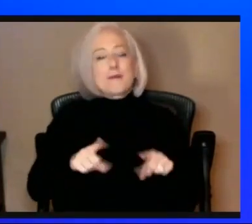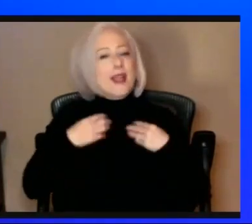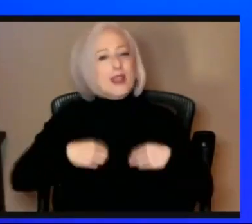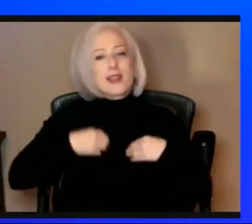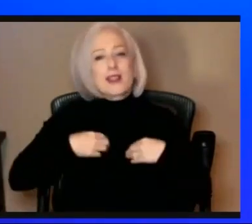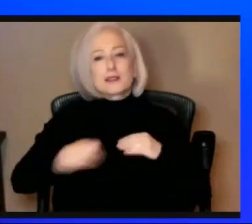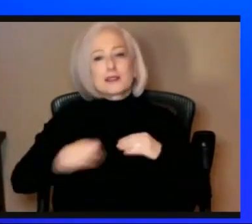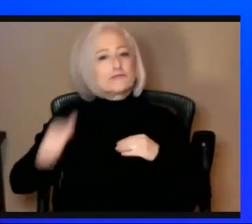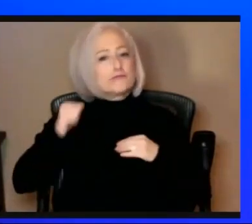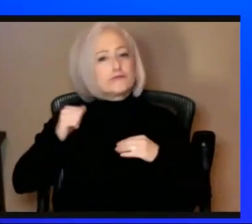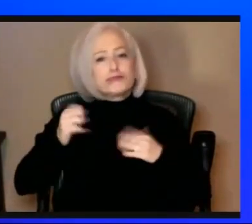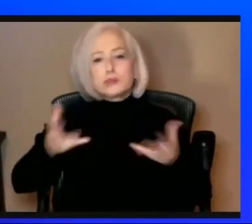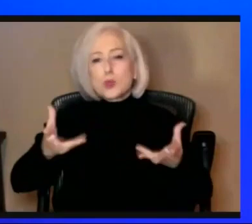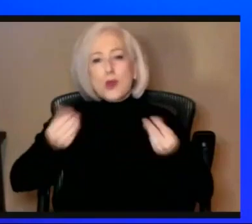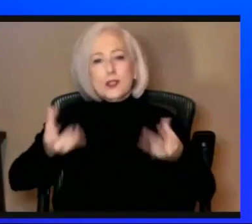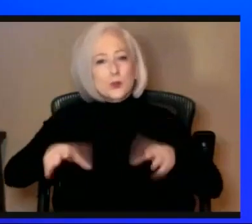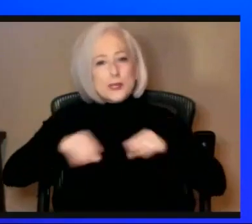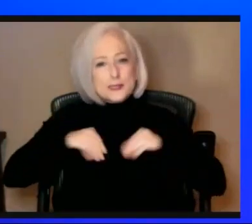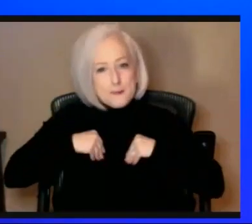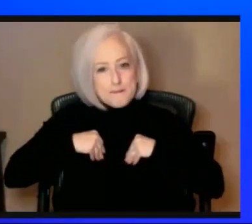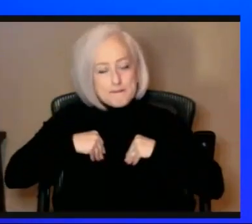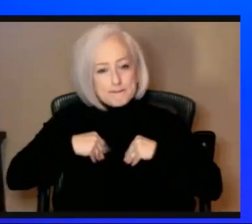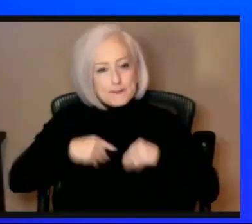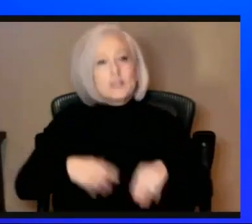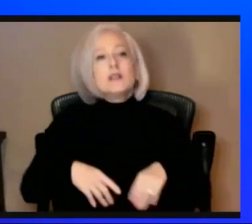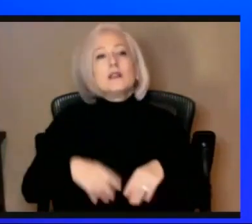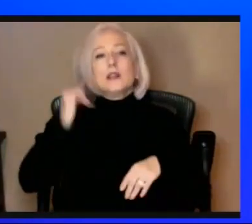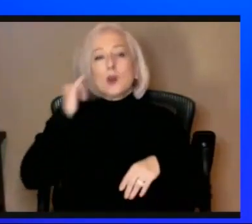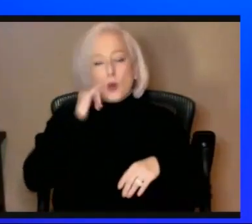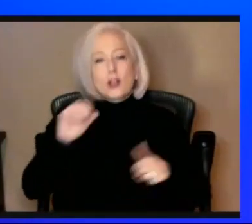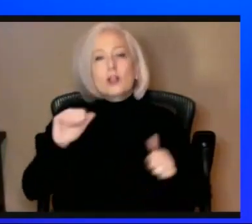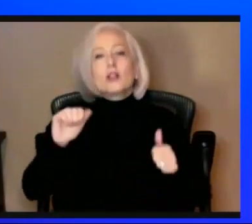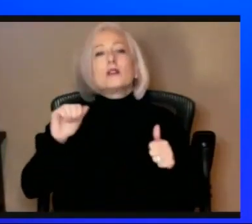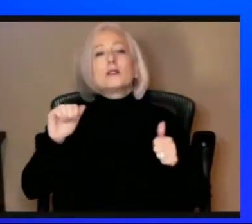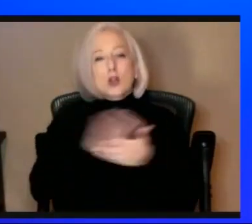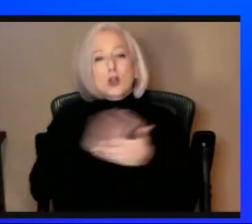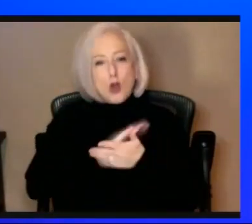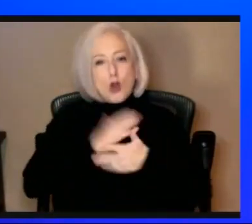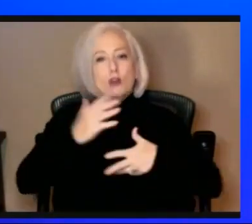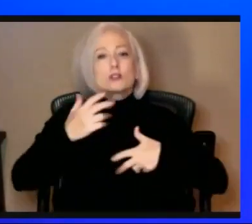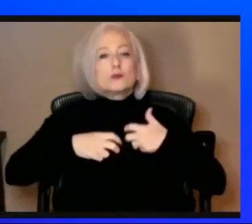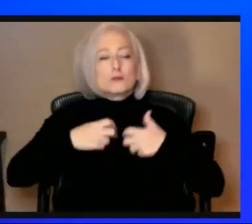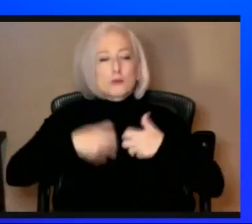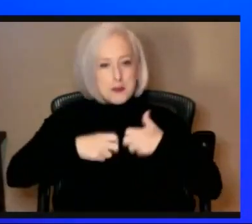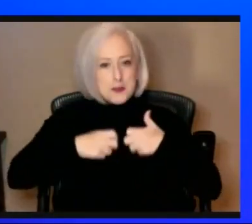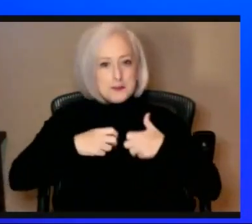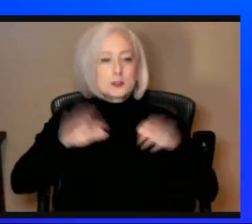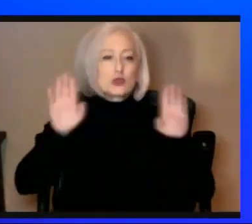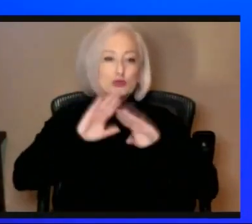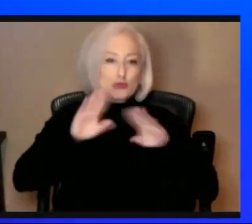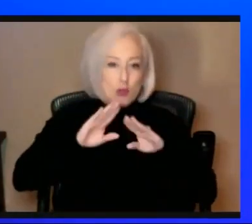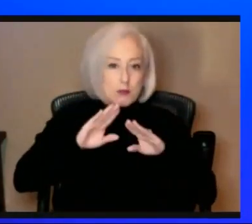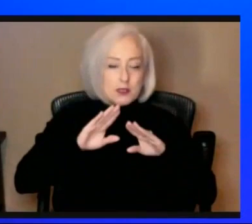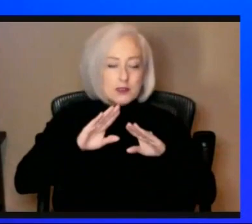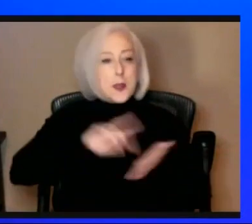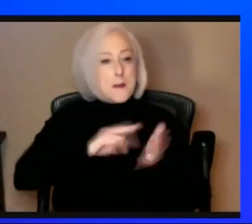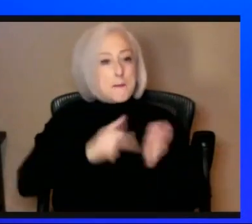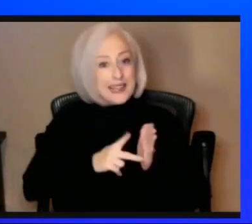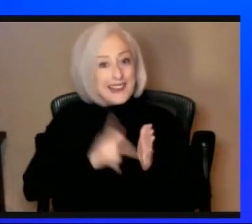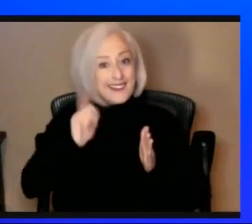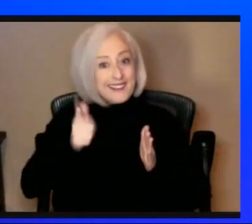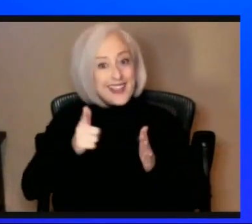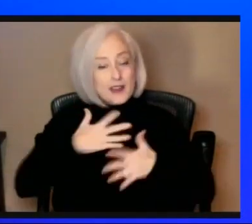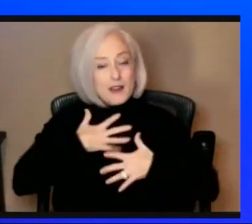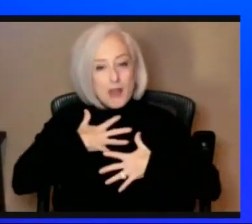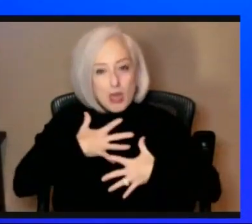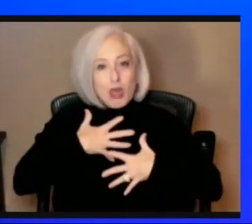well. They cause a lot of trouble if you do have it because you end up not being able to breathe, which is generally a problem. And then you can end up with a lot of